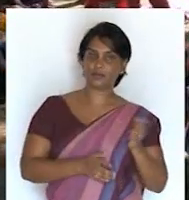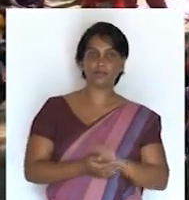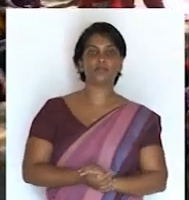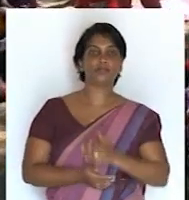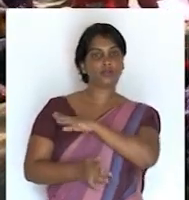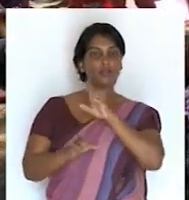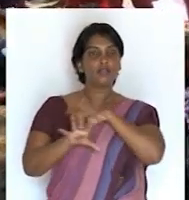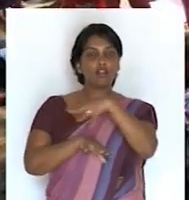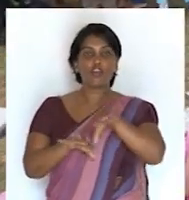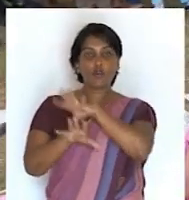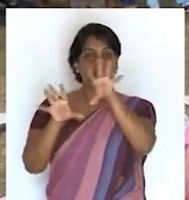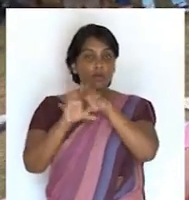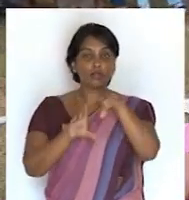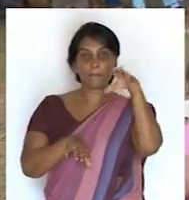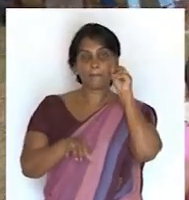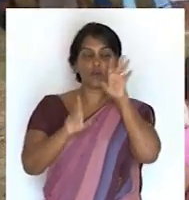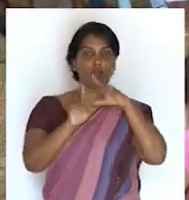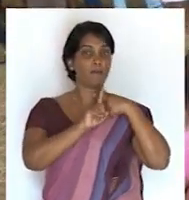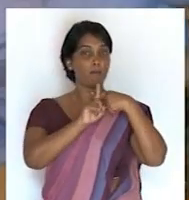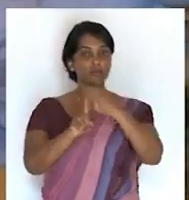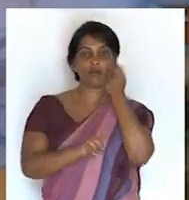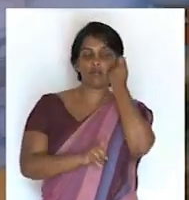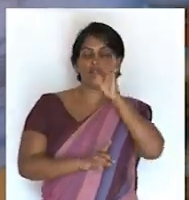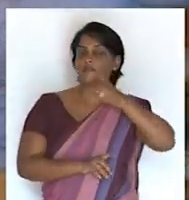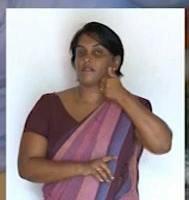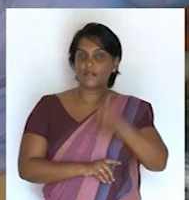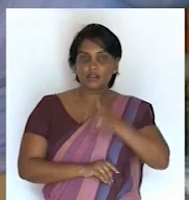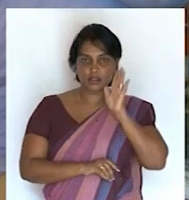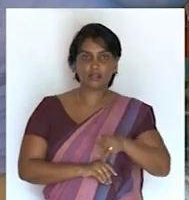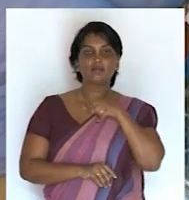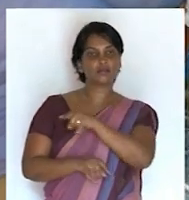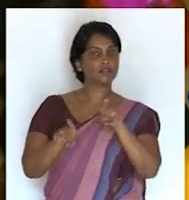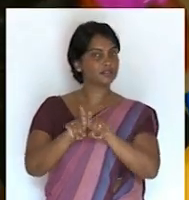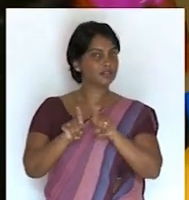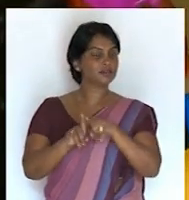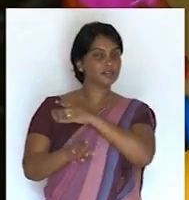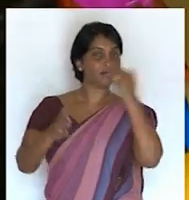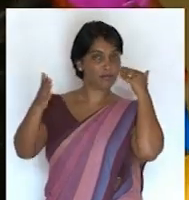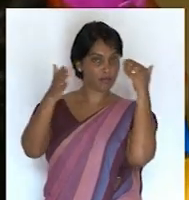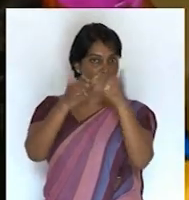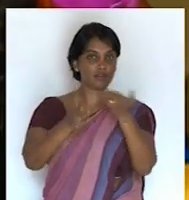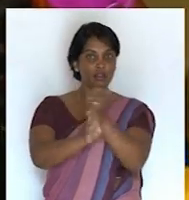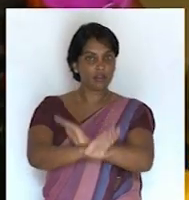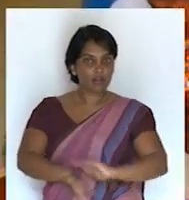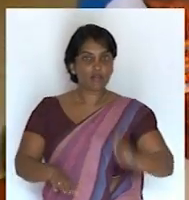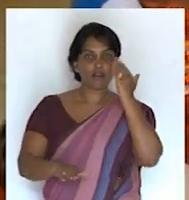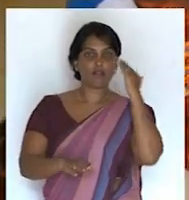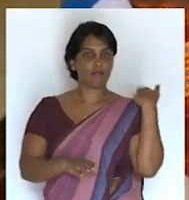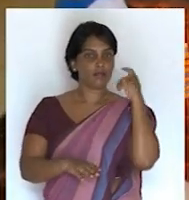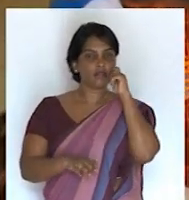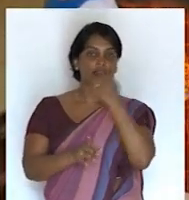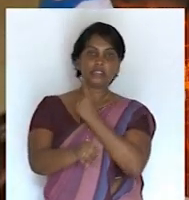Positive thinking is quite important for these children. Parents, teachers join together in several